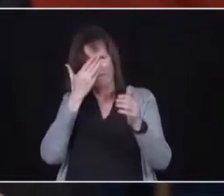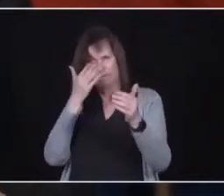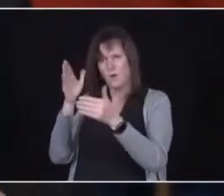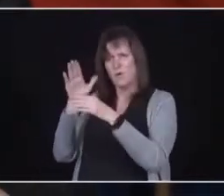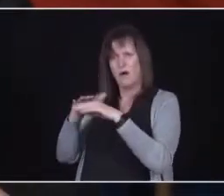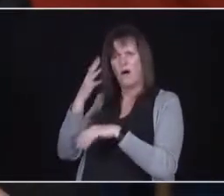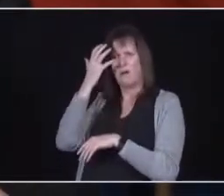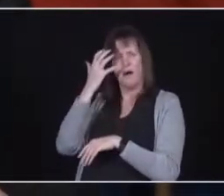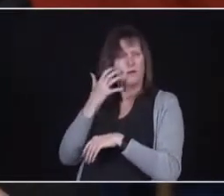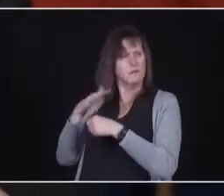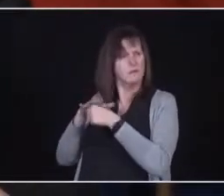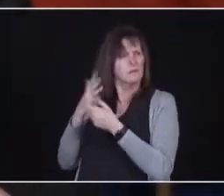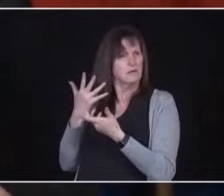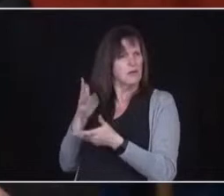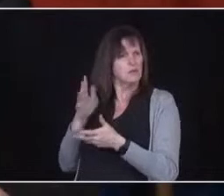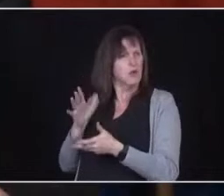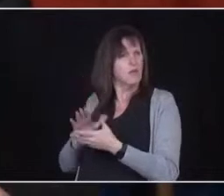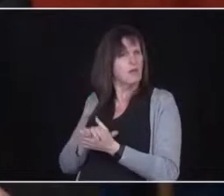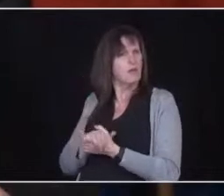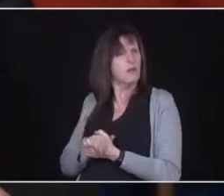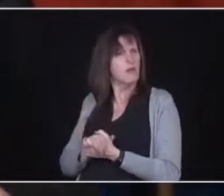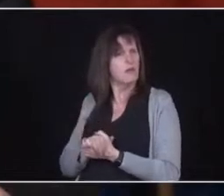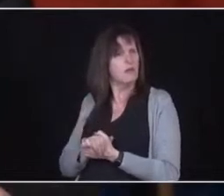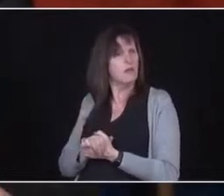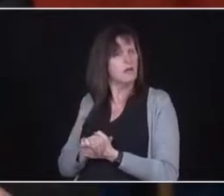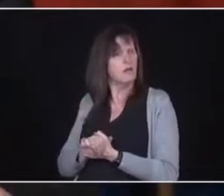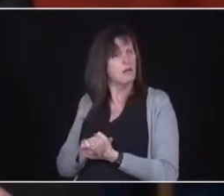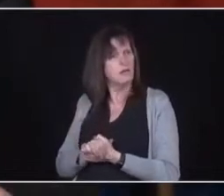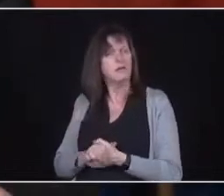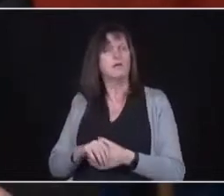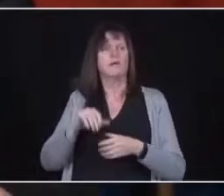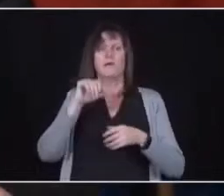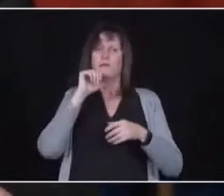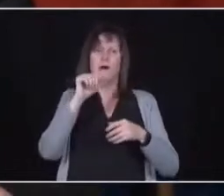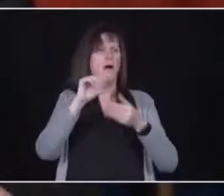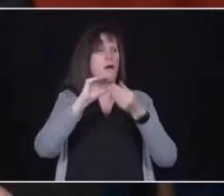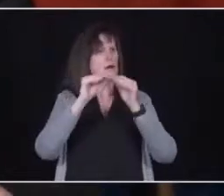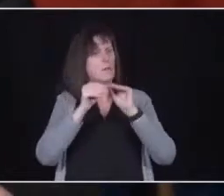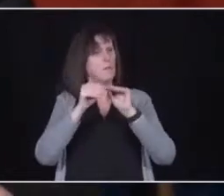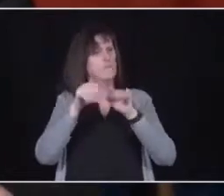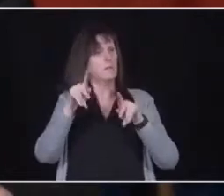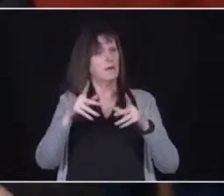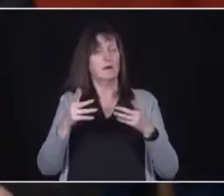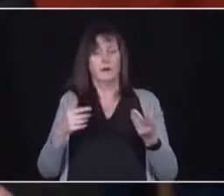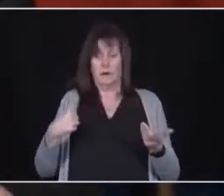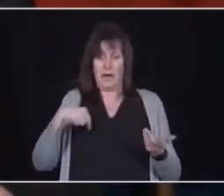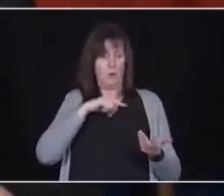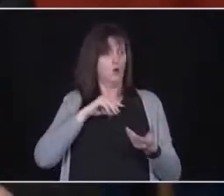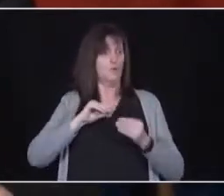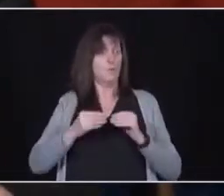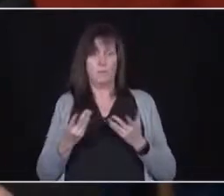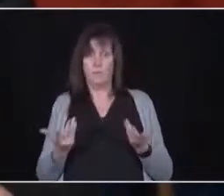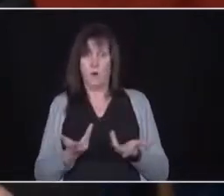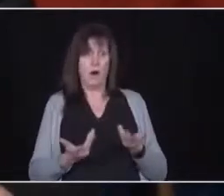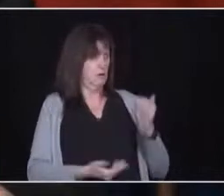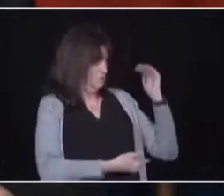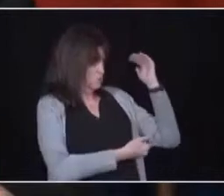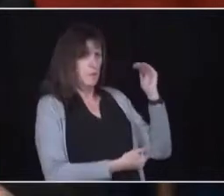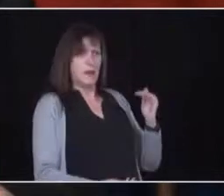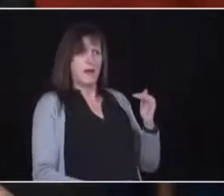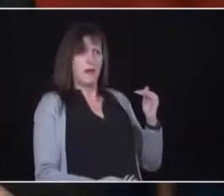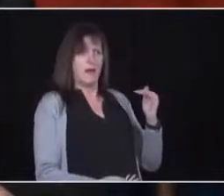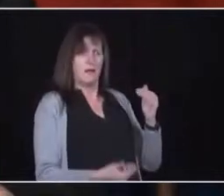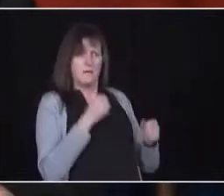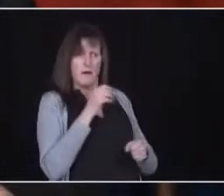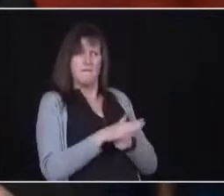isn't a capacity issue, it's a supply issue. And I've been saying that right from day one. I'm sure they're working